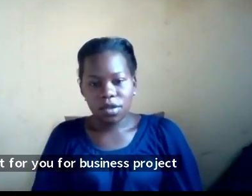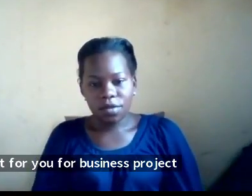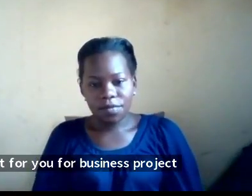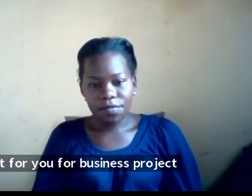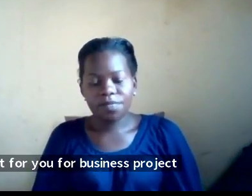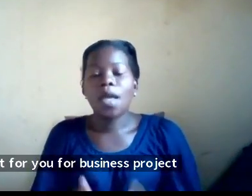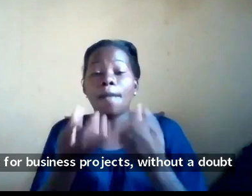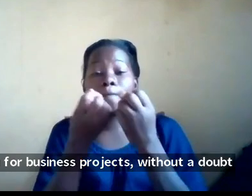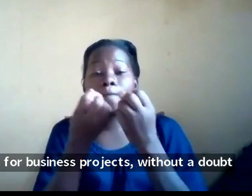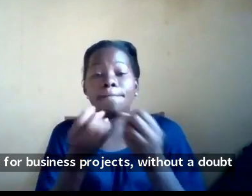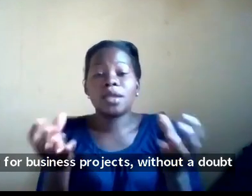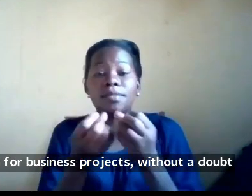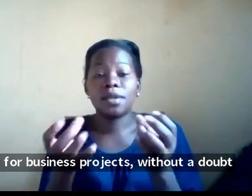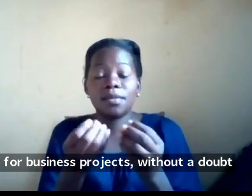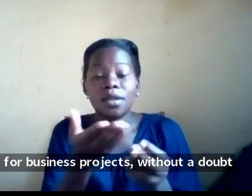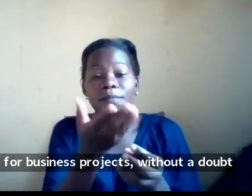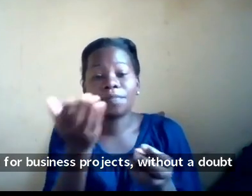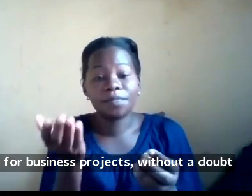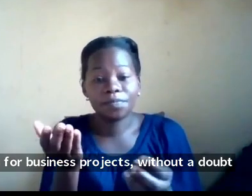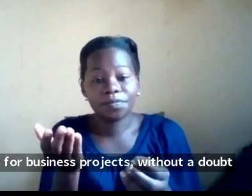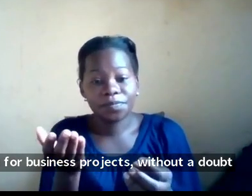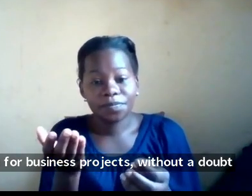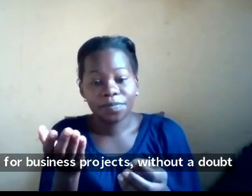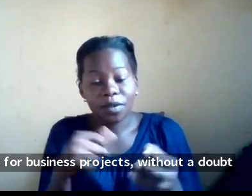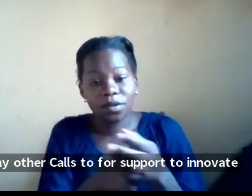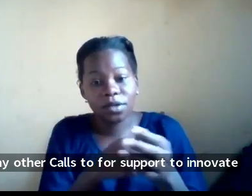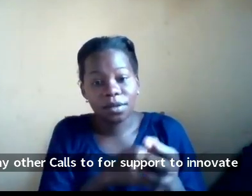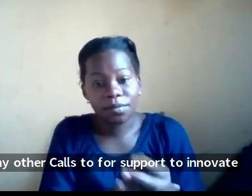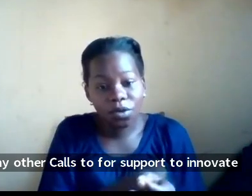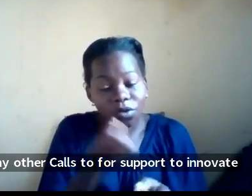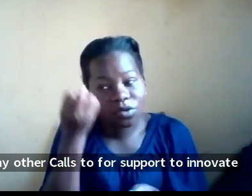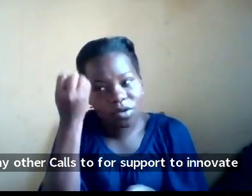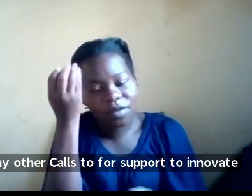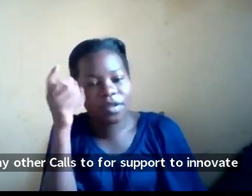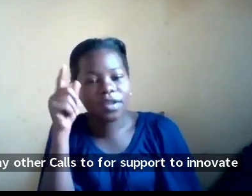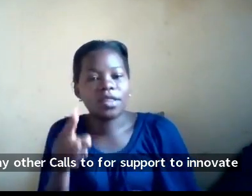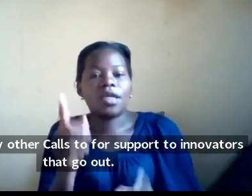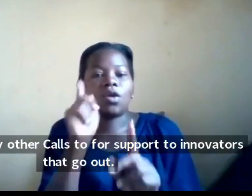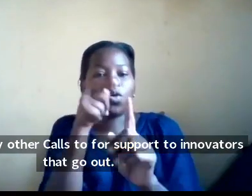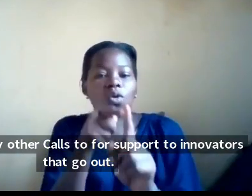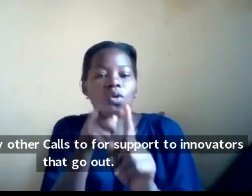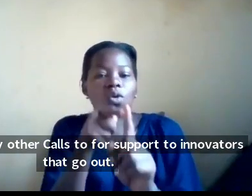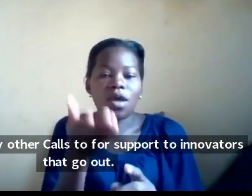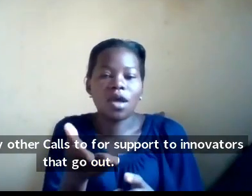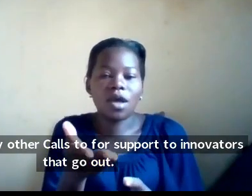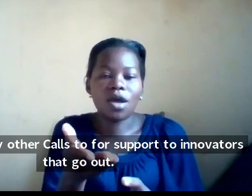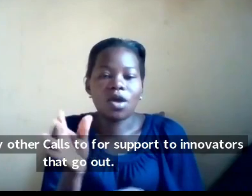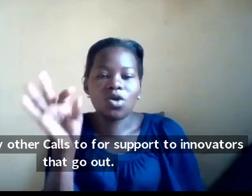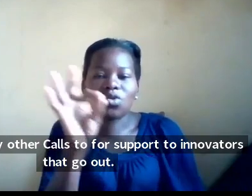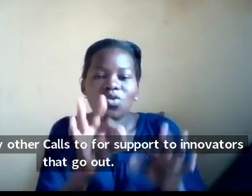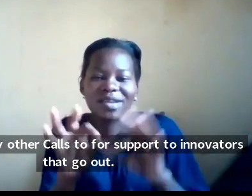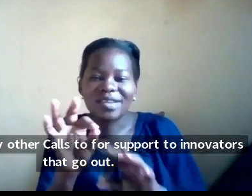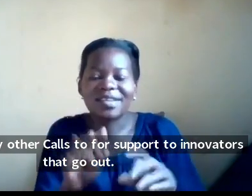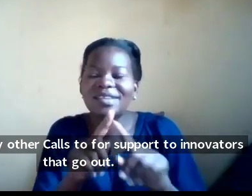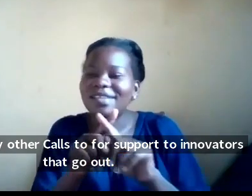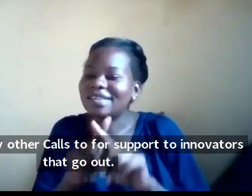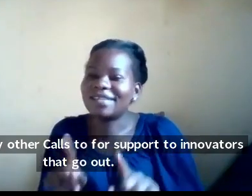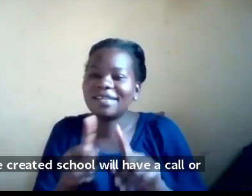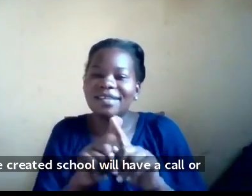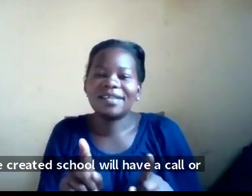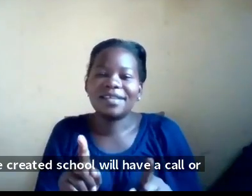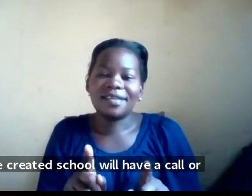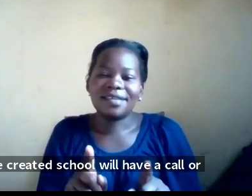many other calls for support to innovators that go out. We have a creatives call. We'll have a call